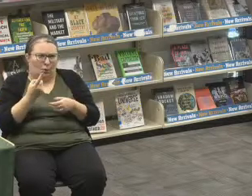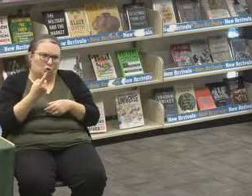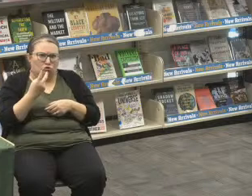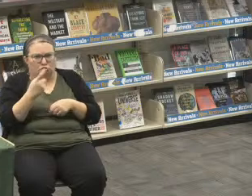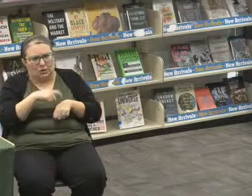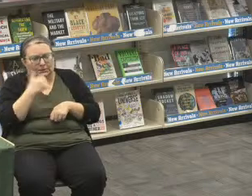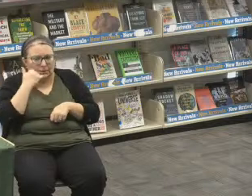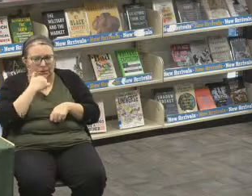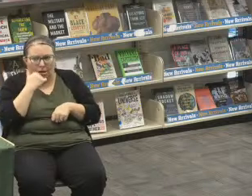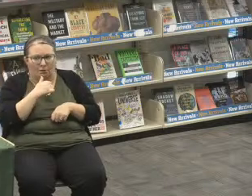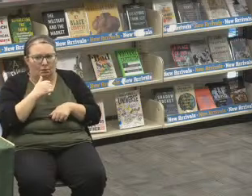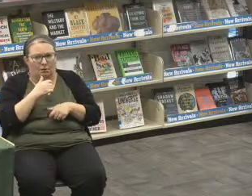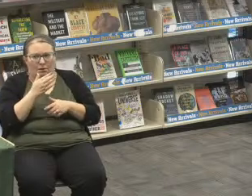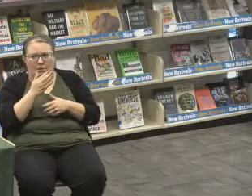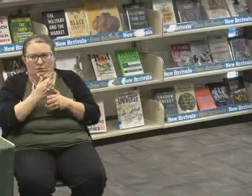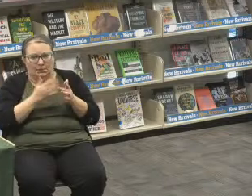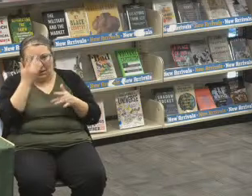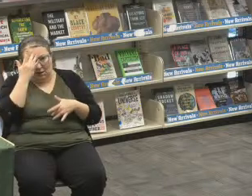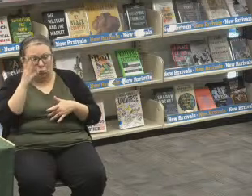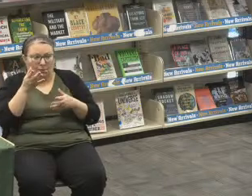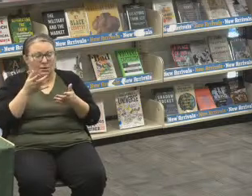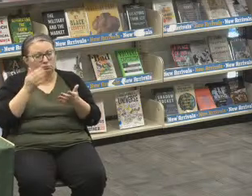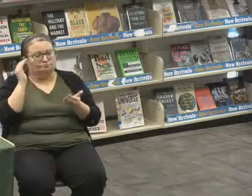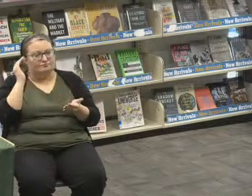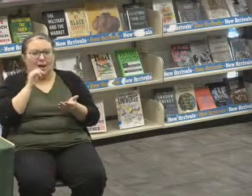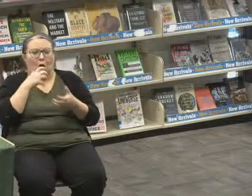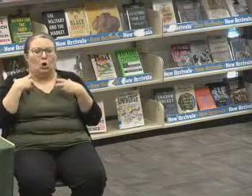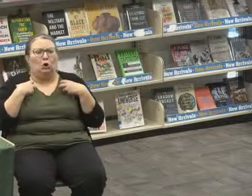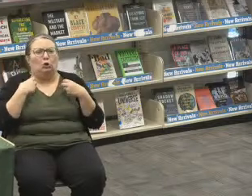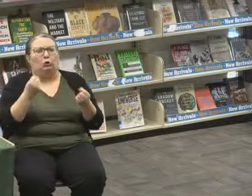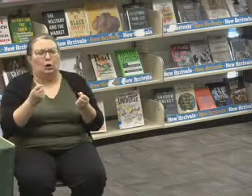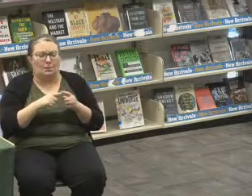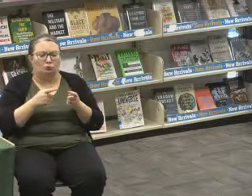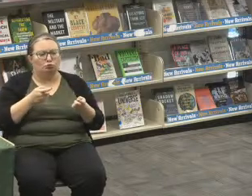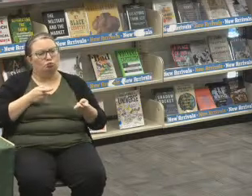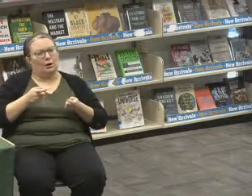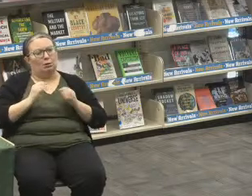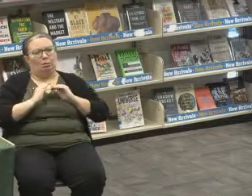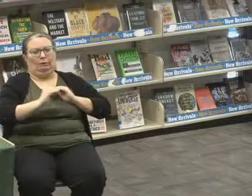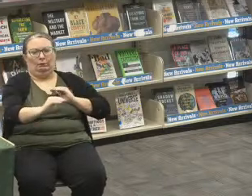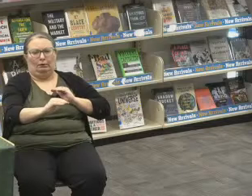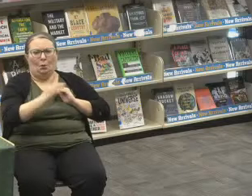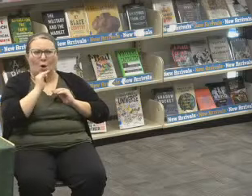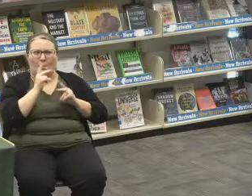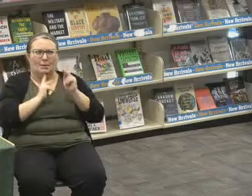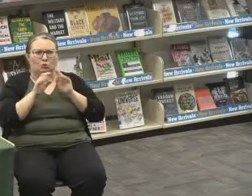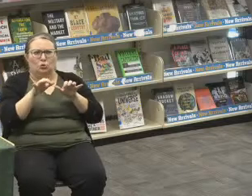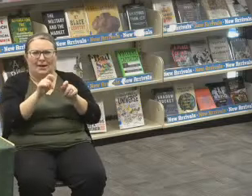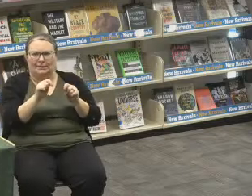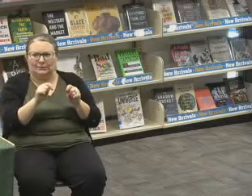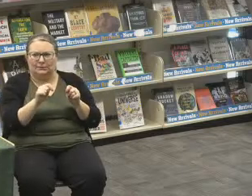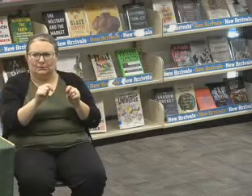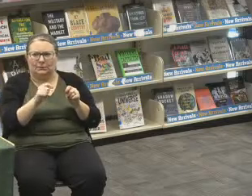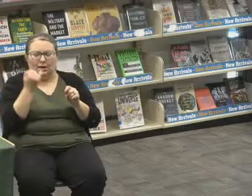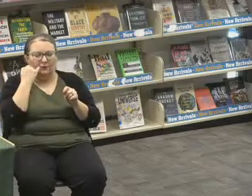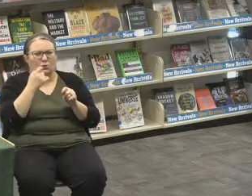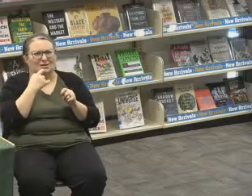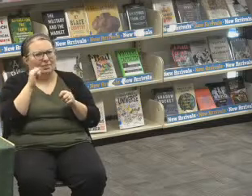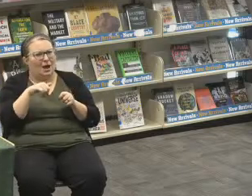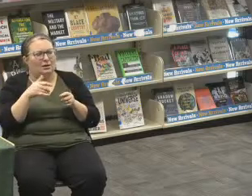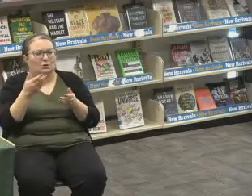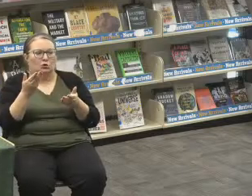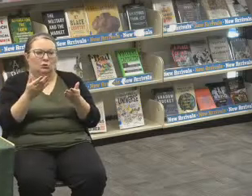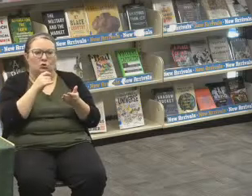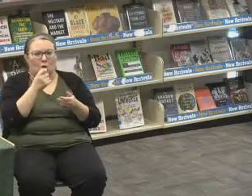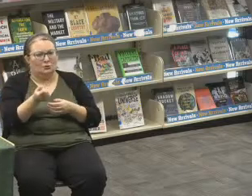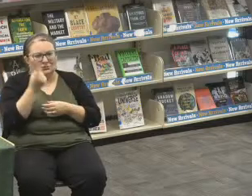day. And then some of their illnesses would be not cured, but regulated. Why don't people do that? If you've ever said that, you